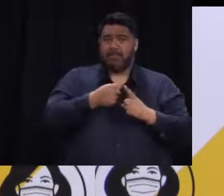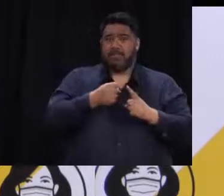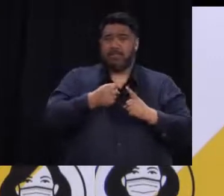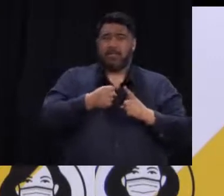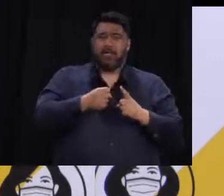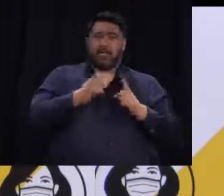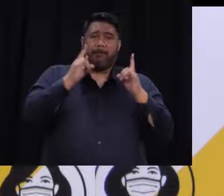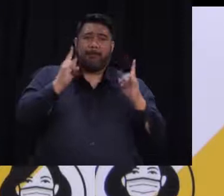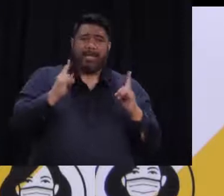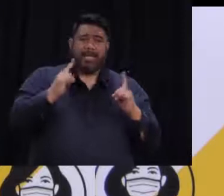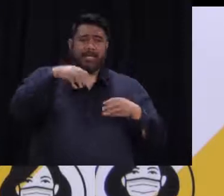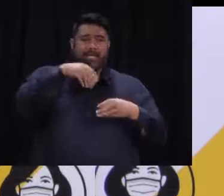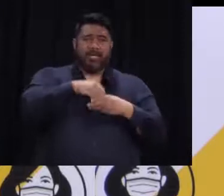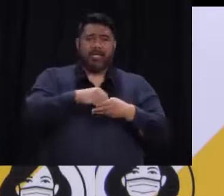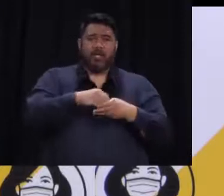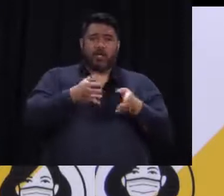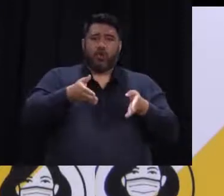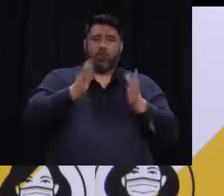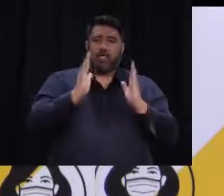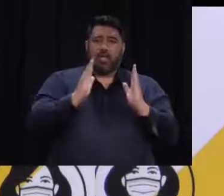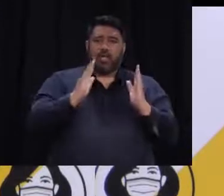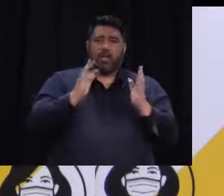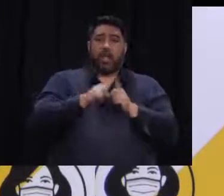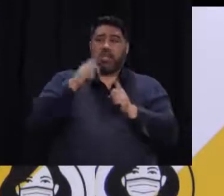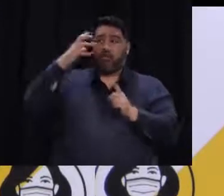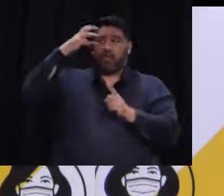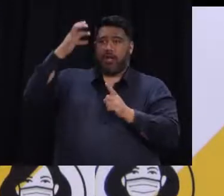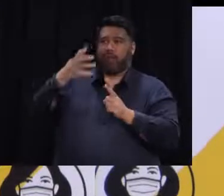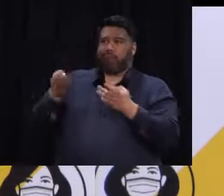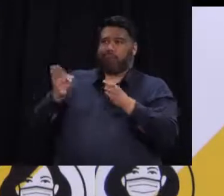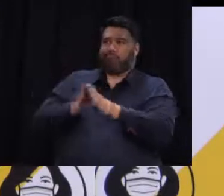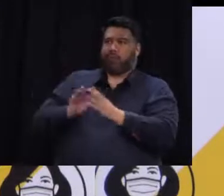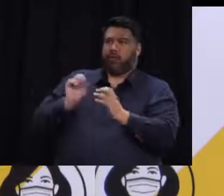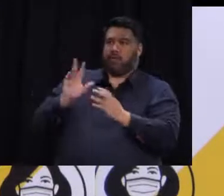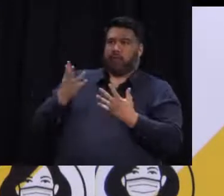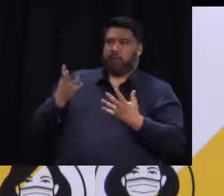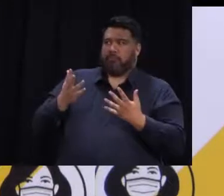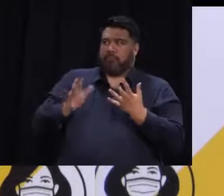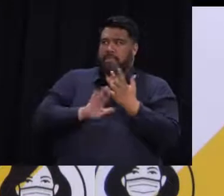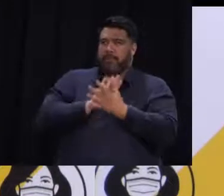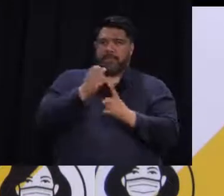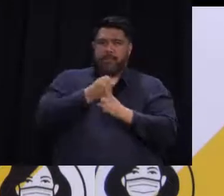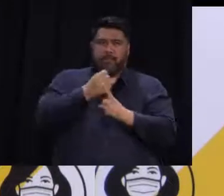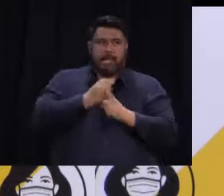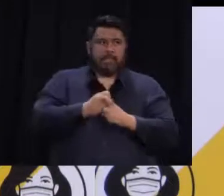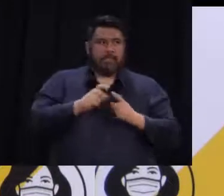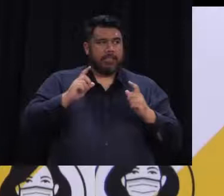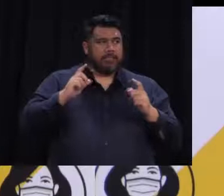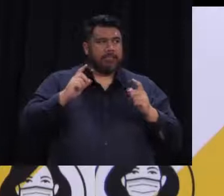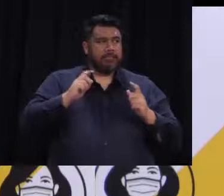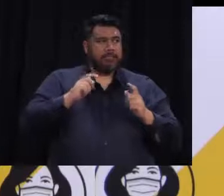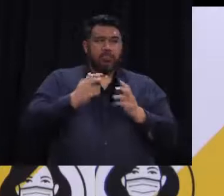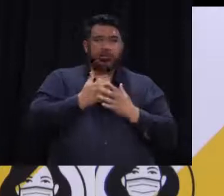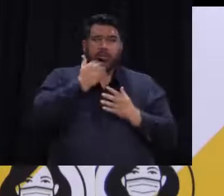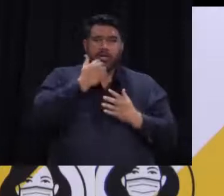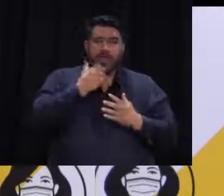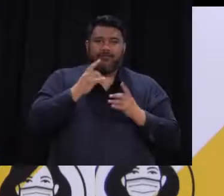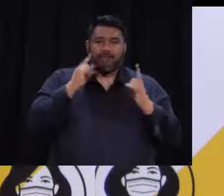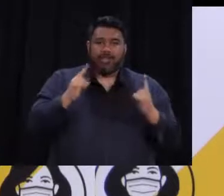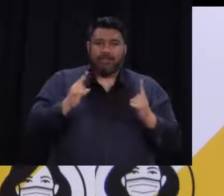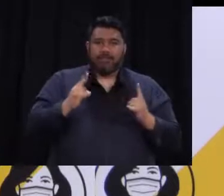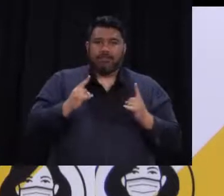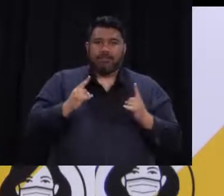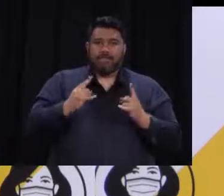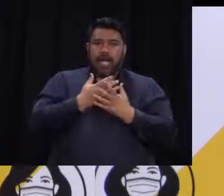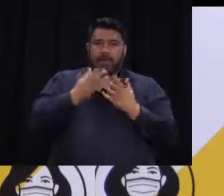affected by this Delta outbreak through the Crown Plaza coming offline, through one of the facilities being made available for domestic cases? I'll have to